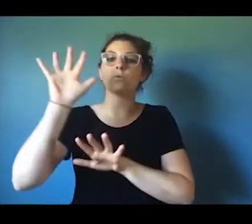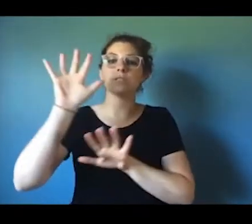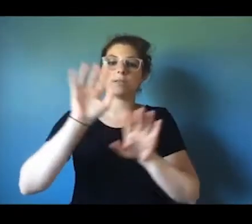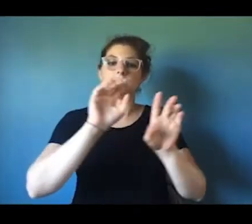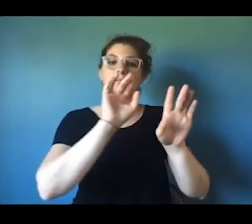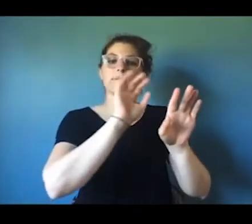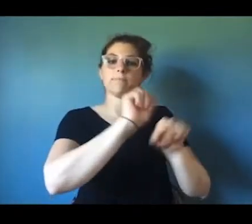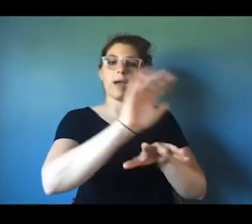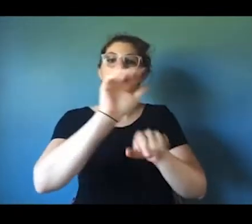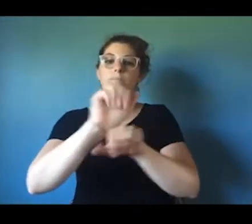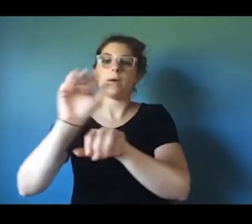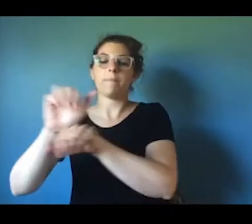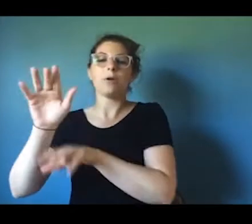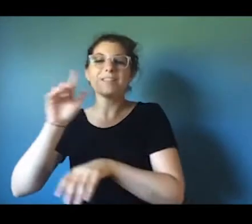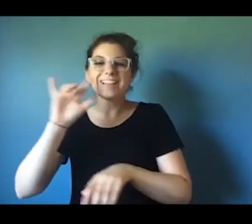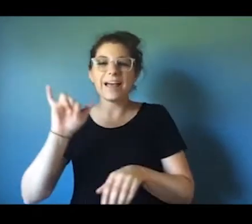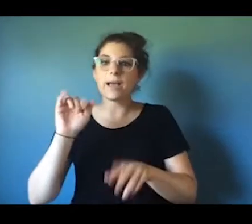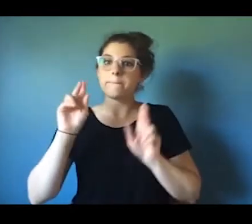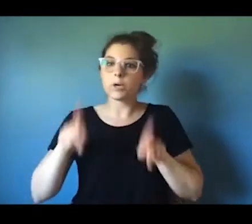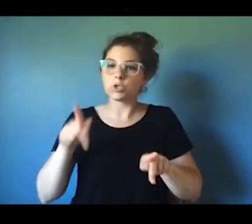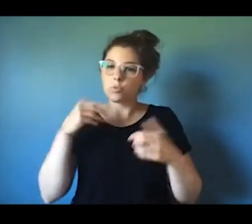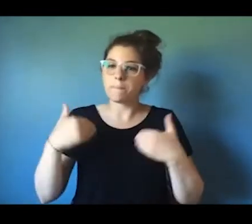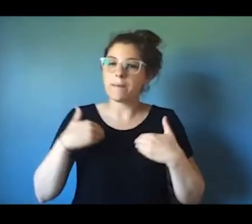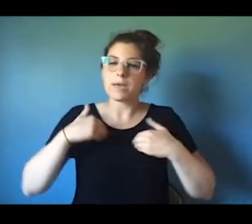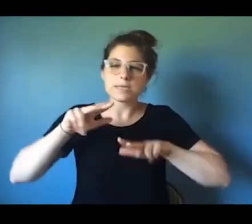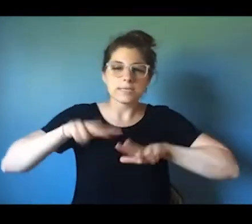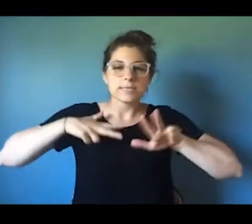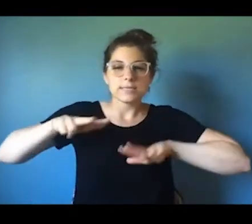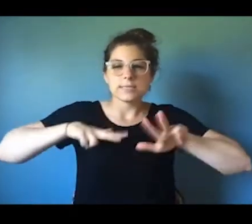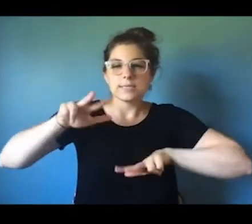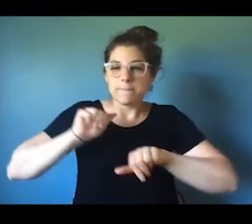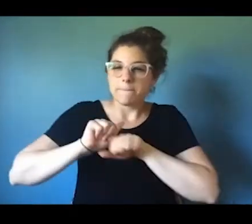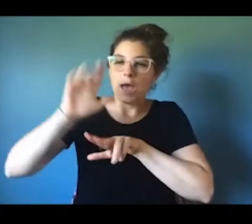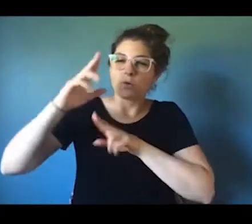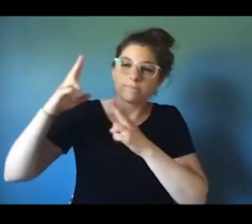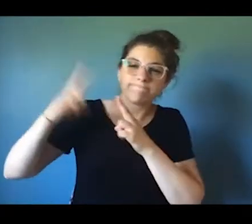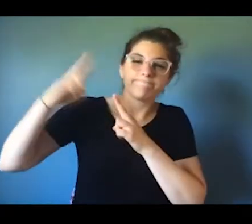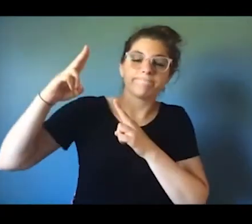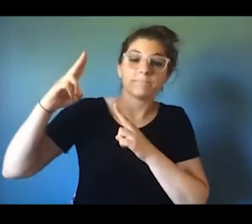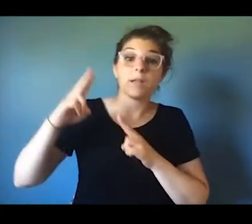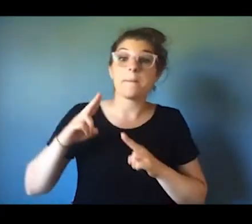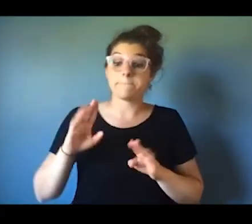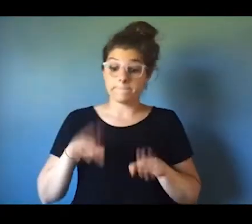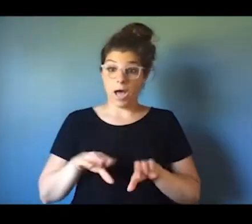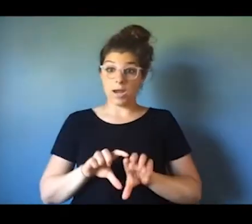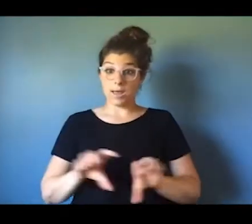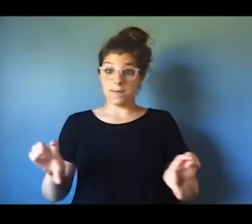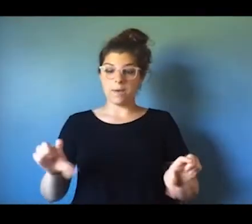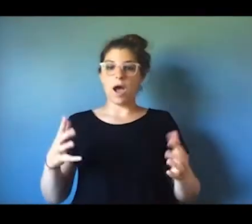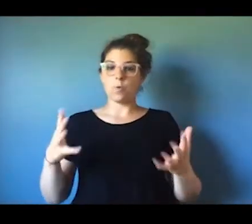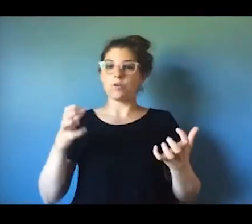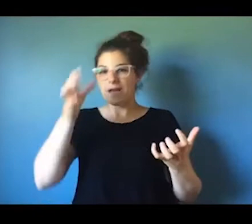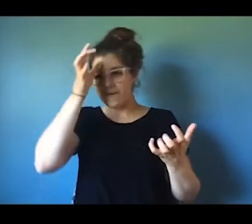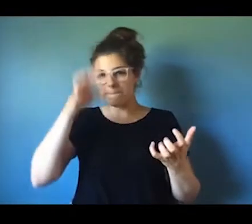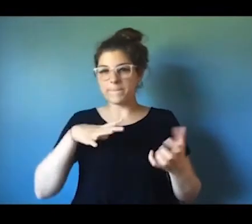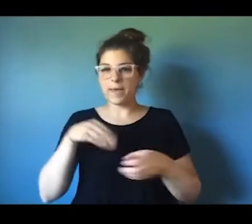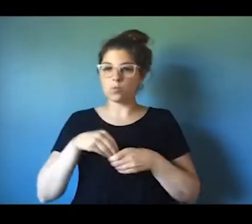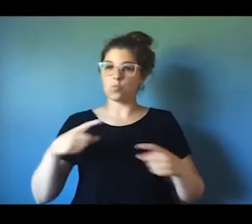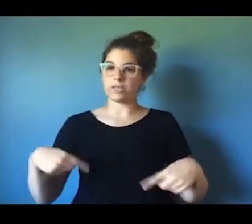I'm going to do that is by having a series of mountaintops, like summiting a mountain. And towards the bottom of the